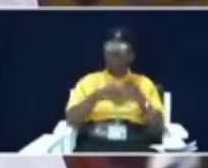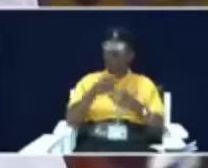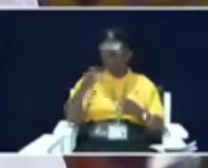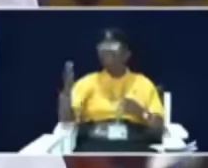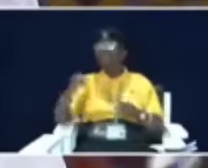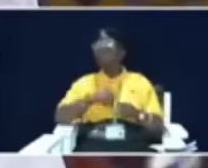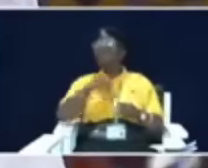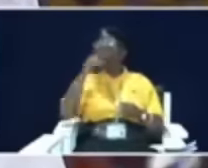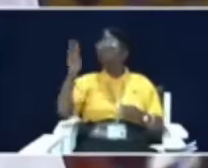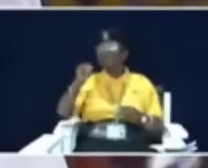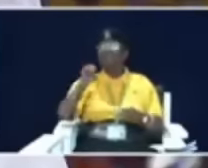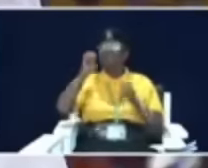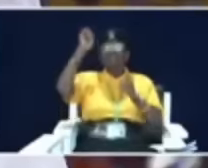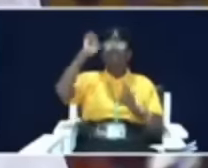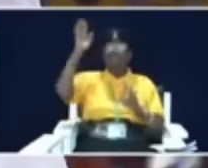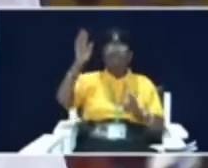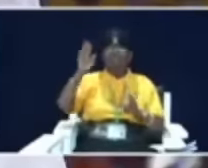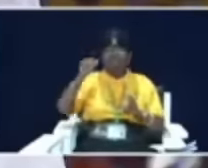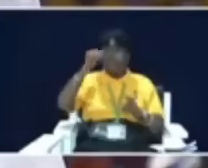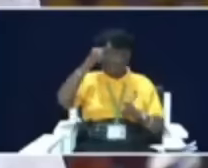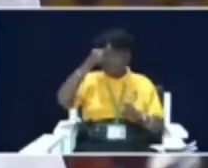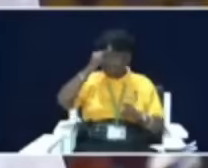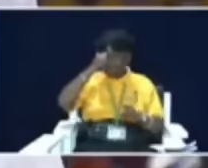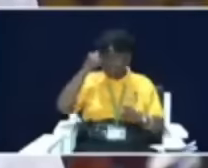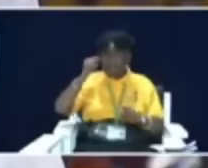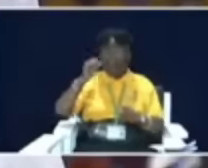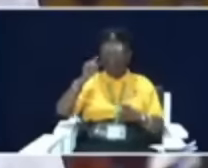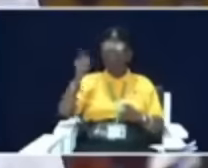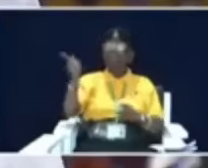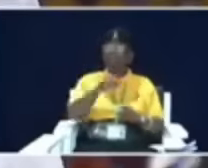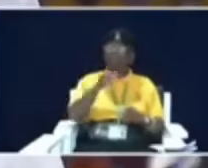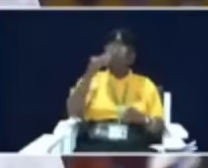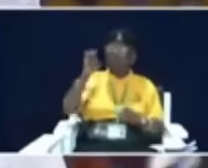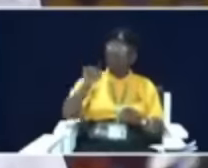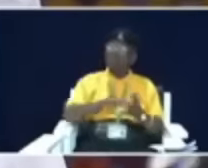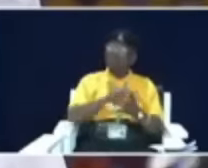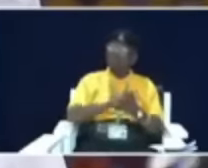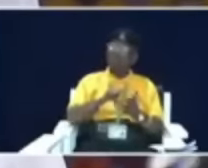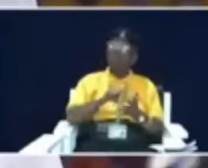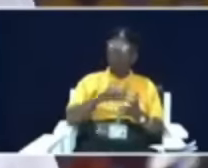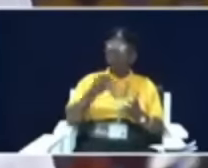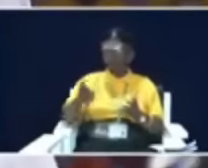taught. He will remind you, rather, of those things that you have learned.